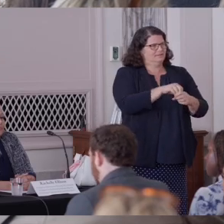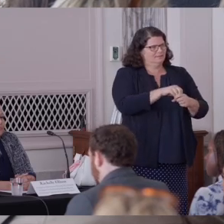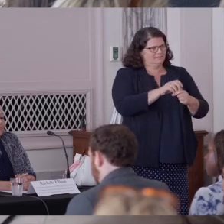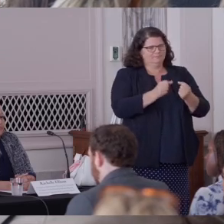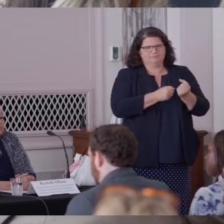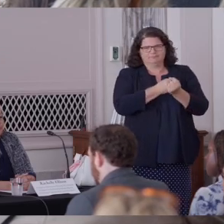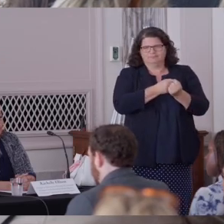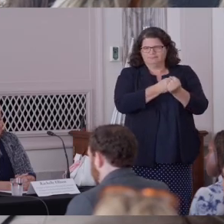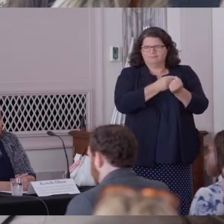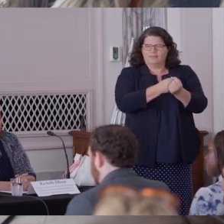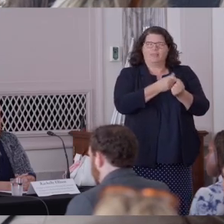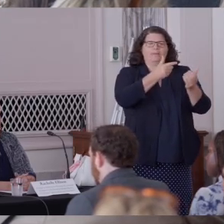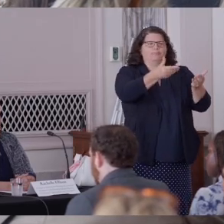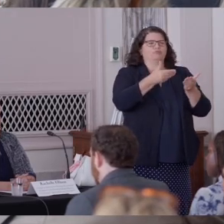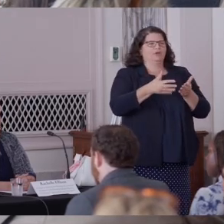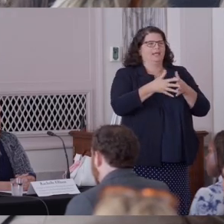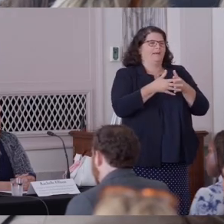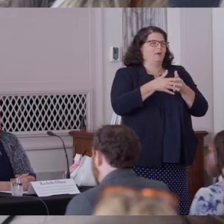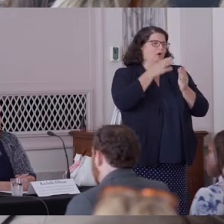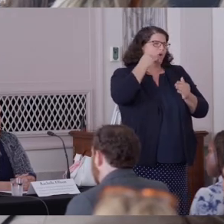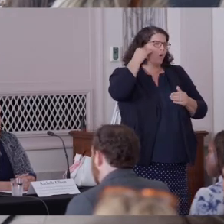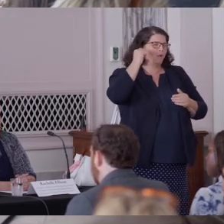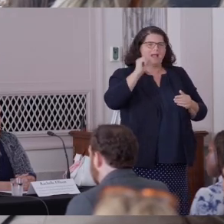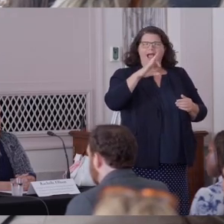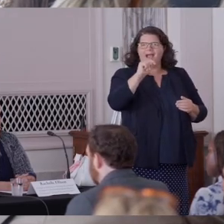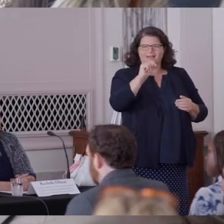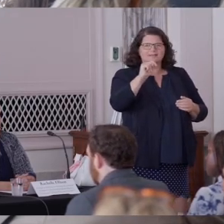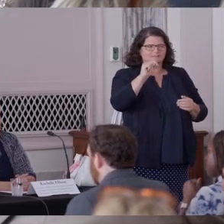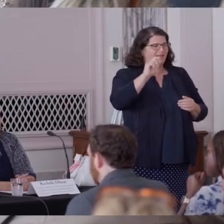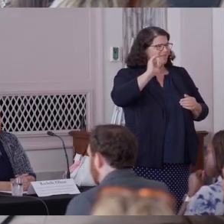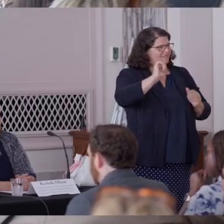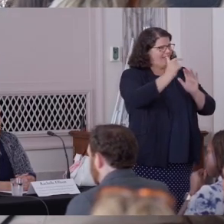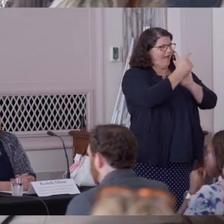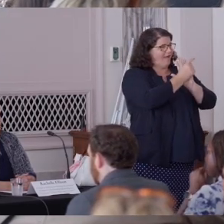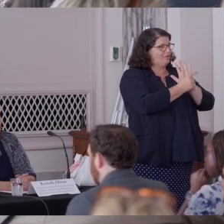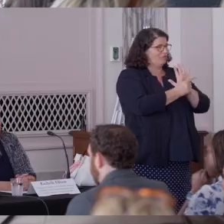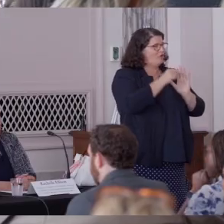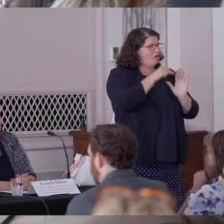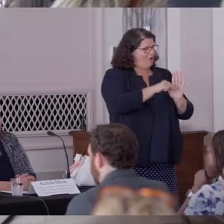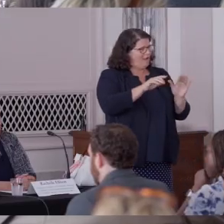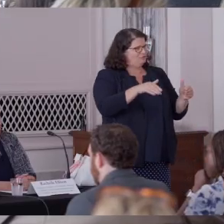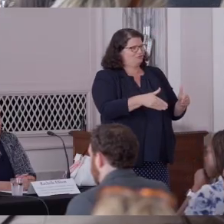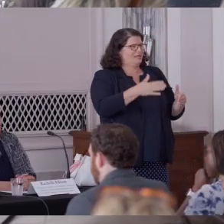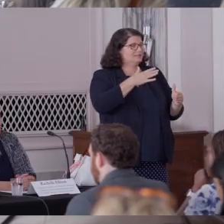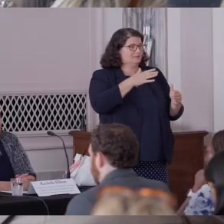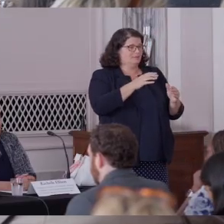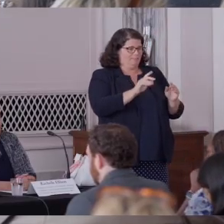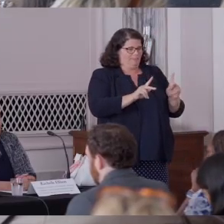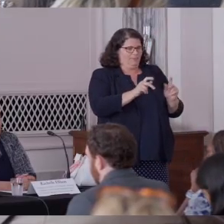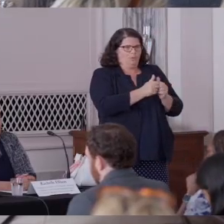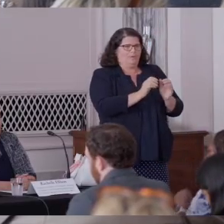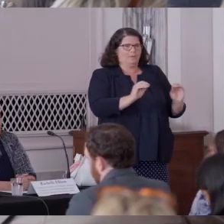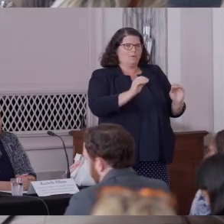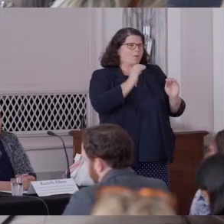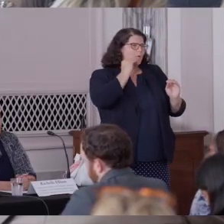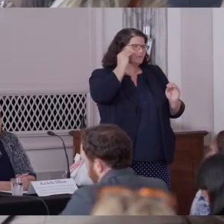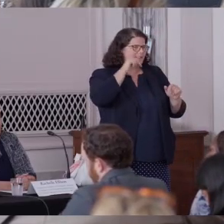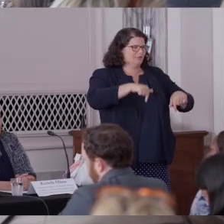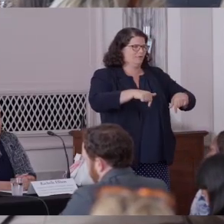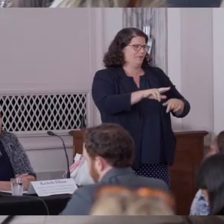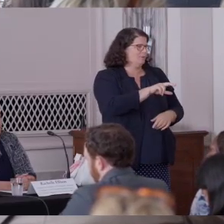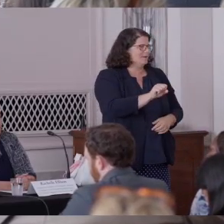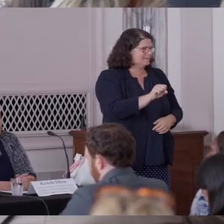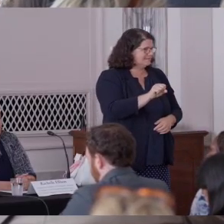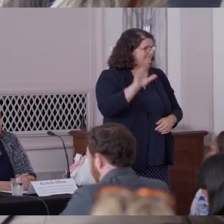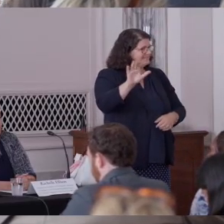Bringing America Home Act, a landmark piece of legislation addressing homelessness in the U.S. His work has earned